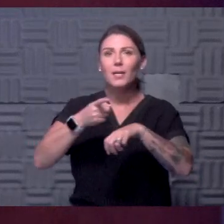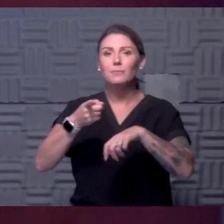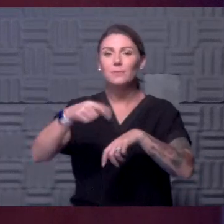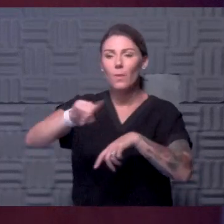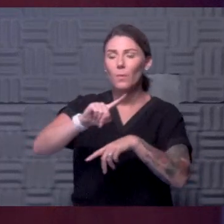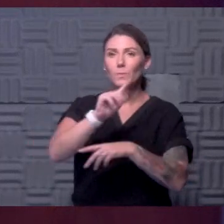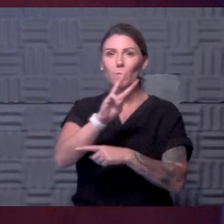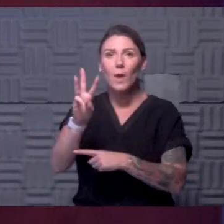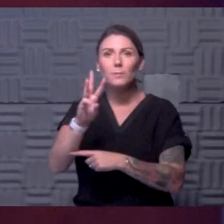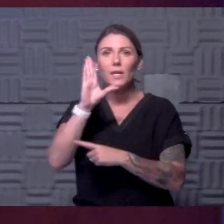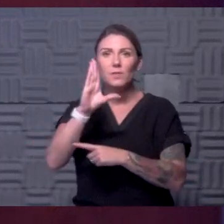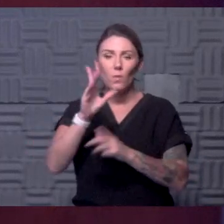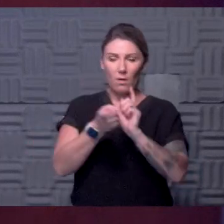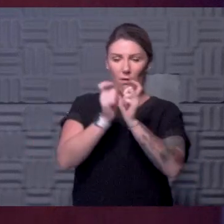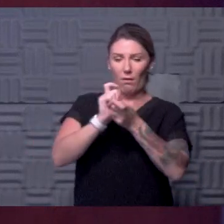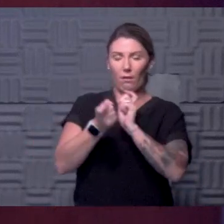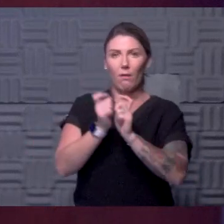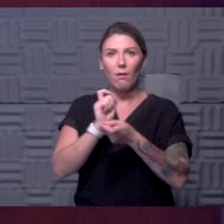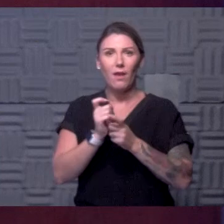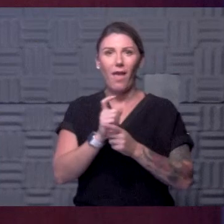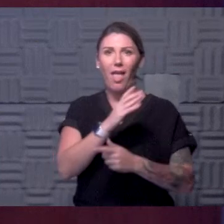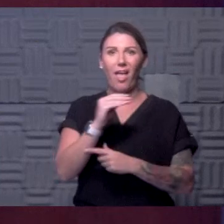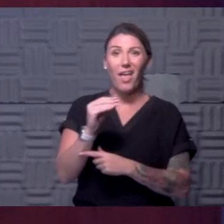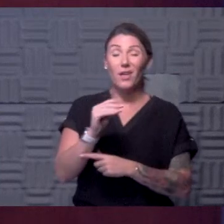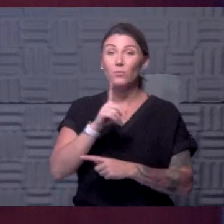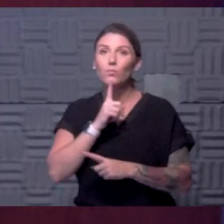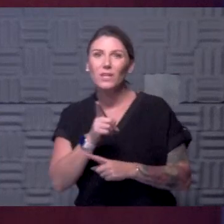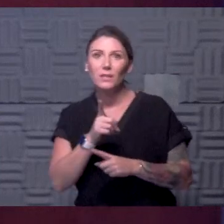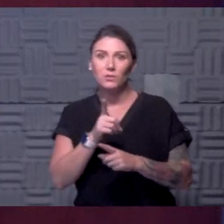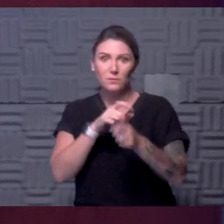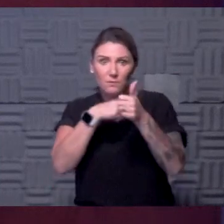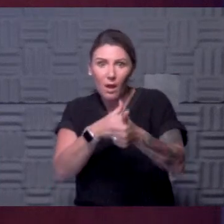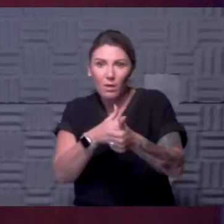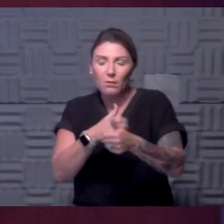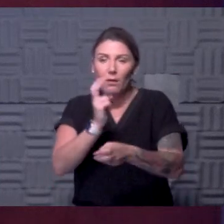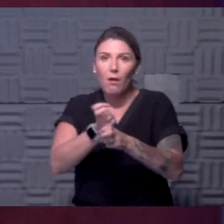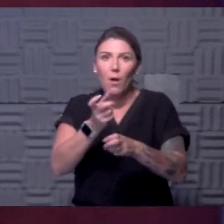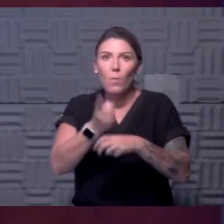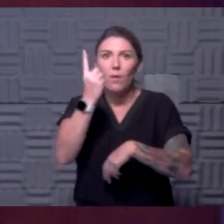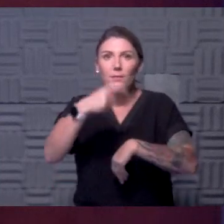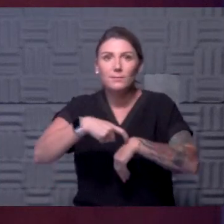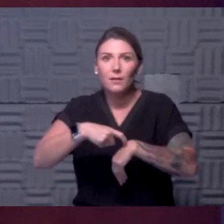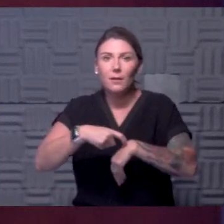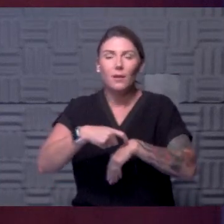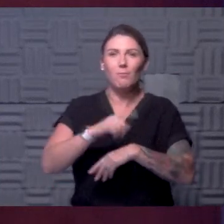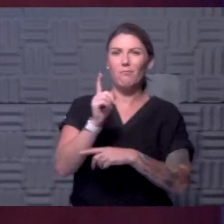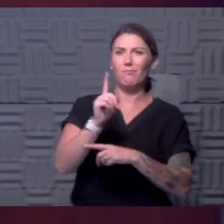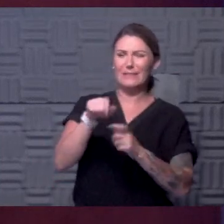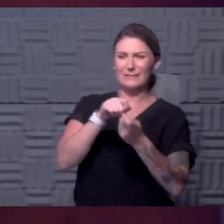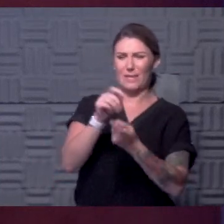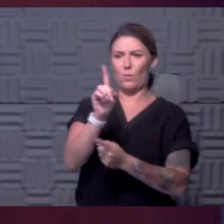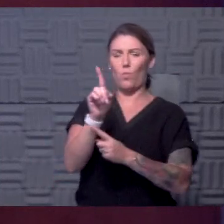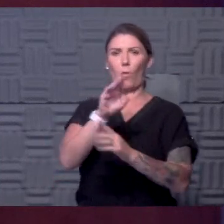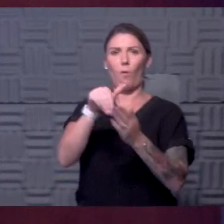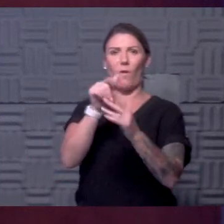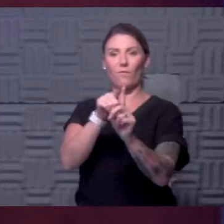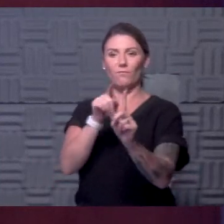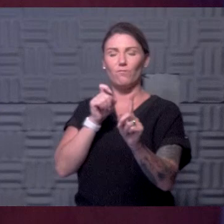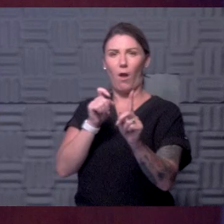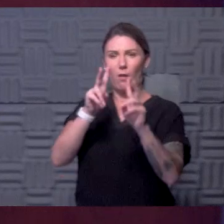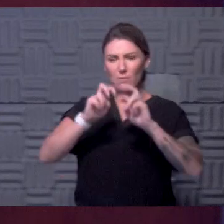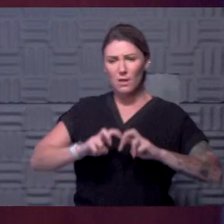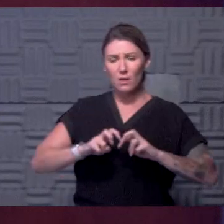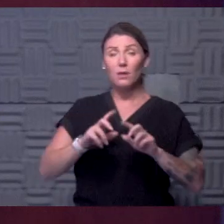so taking a snapshot at certain times is really hard, I think, sometimes to understand exactly where all these things come from.